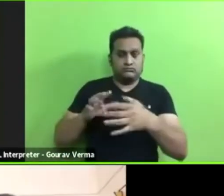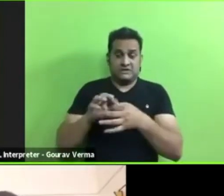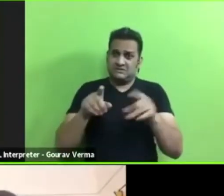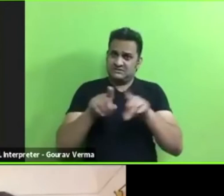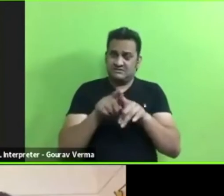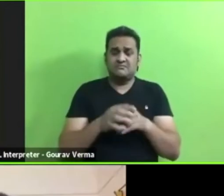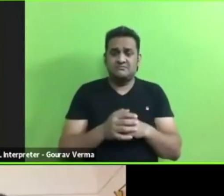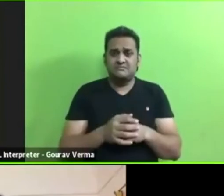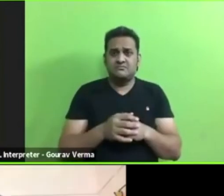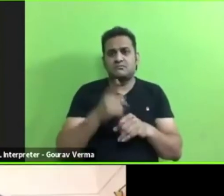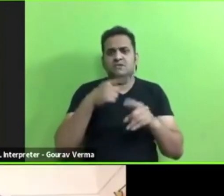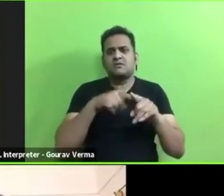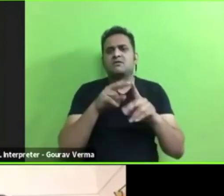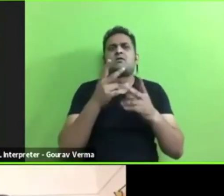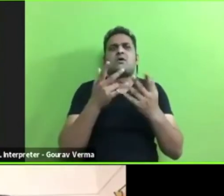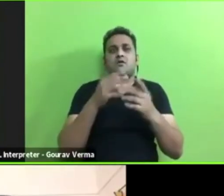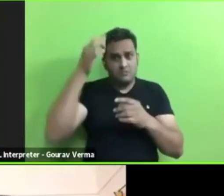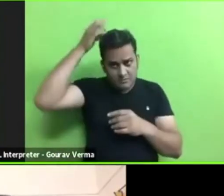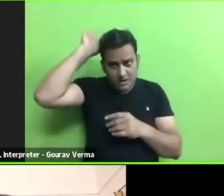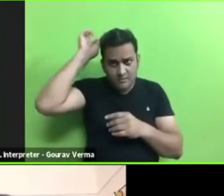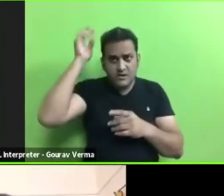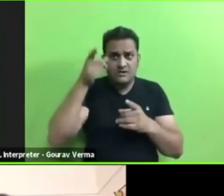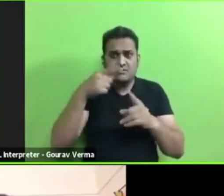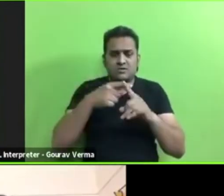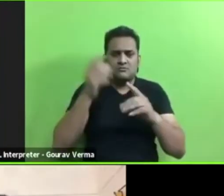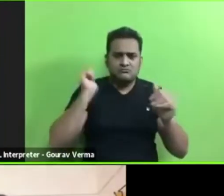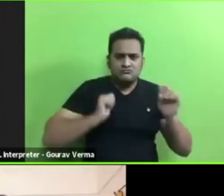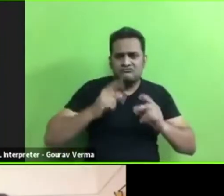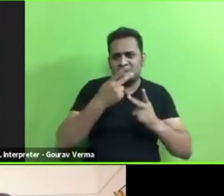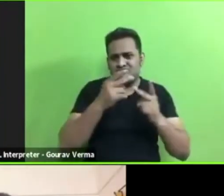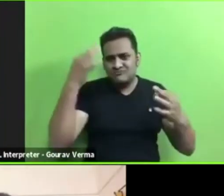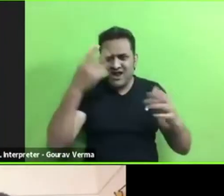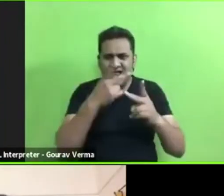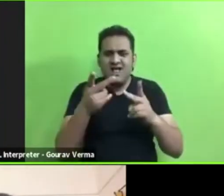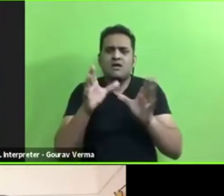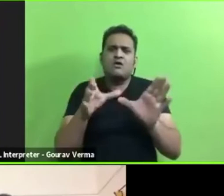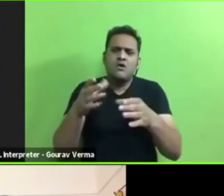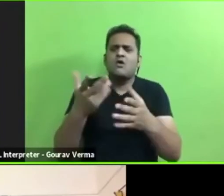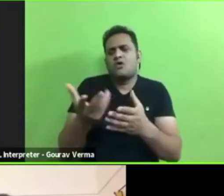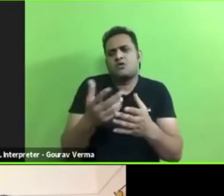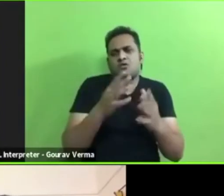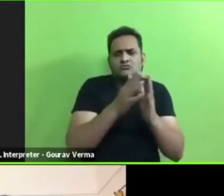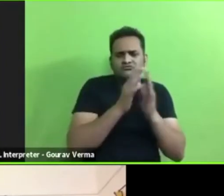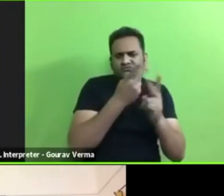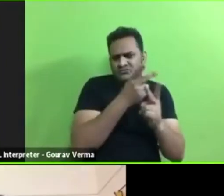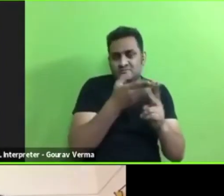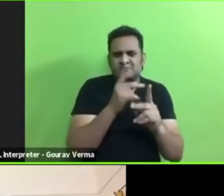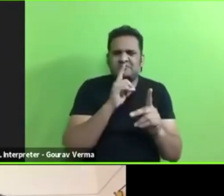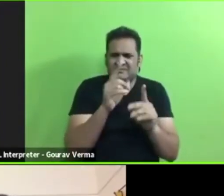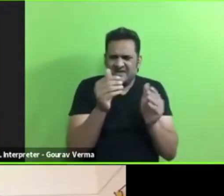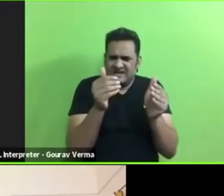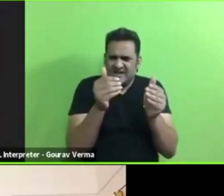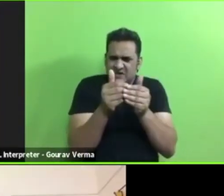not very much of a difference between how Brahmins treat these art forms and think of ritual. It is as close. I mean, it's